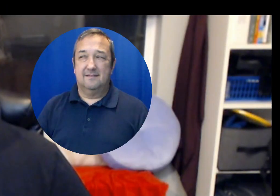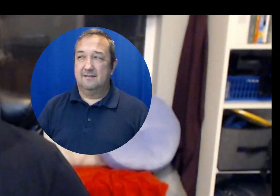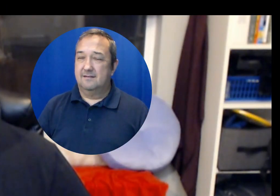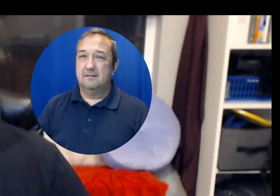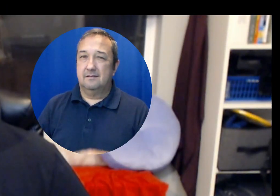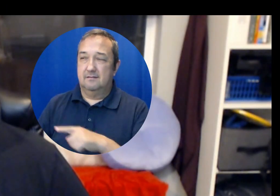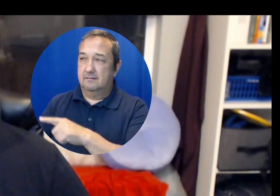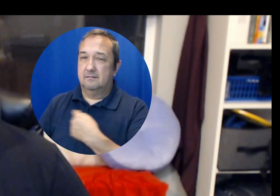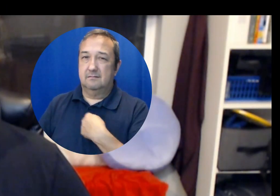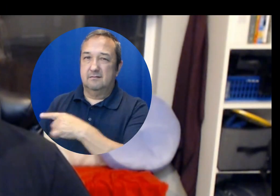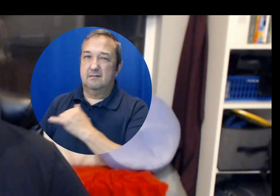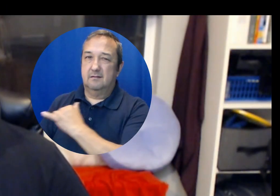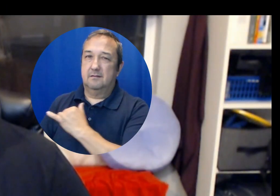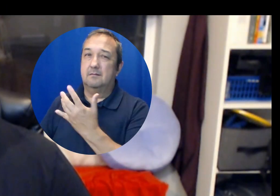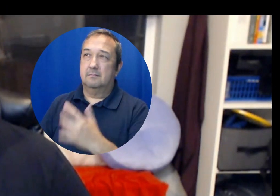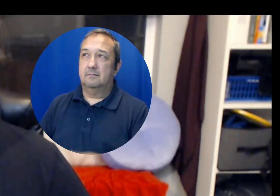yan.